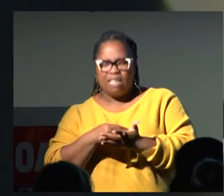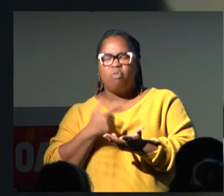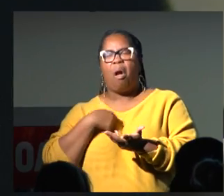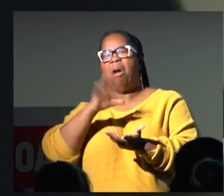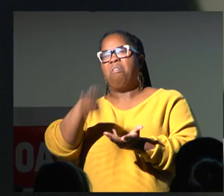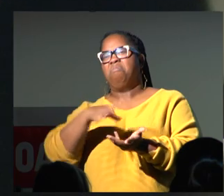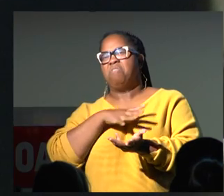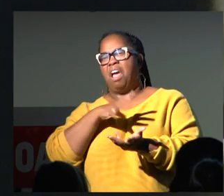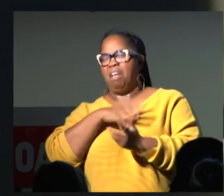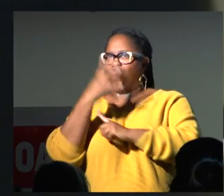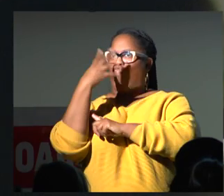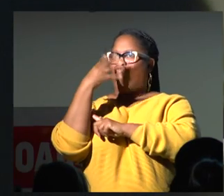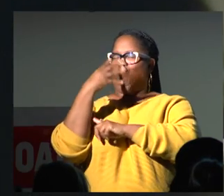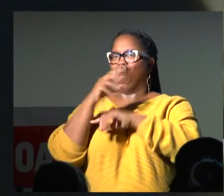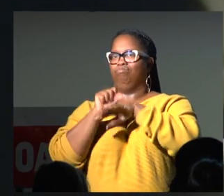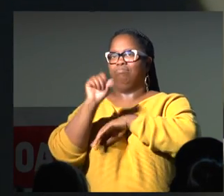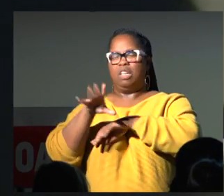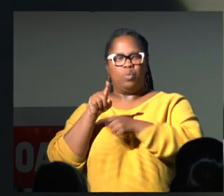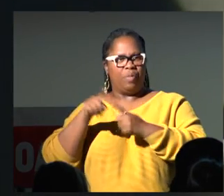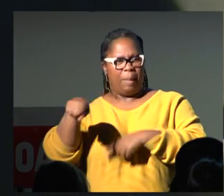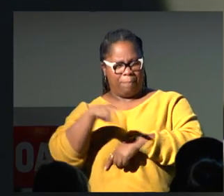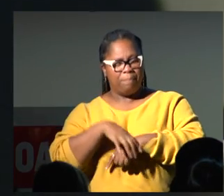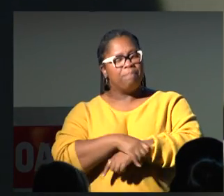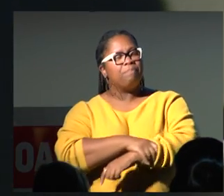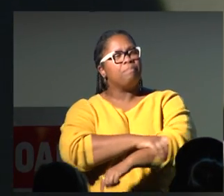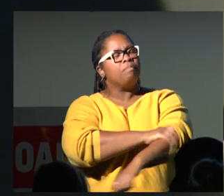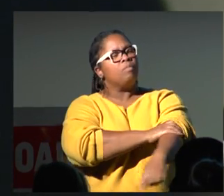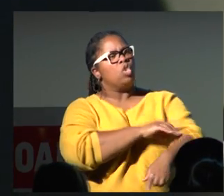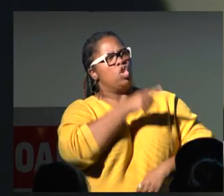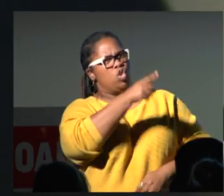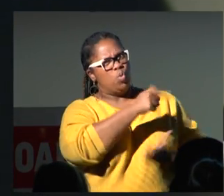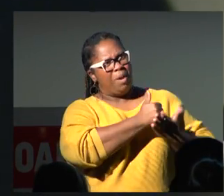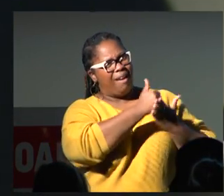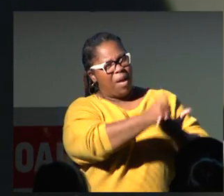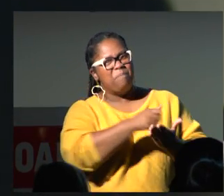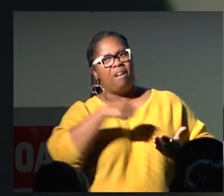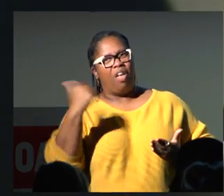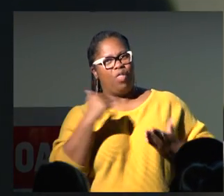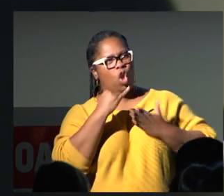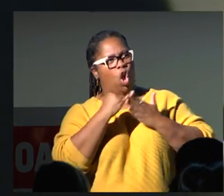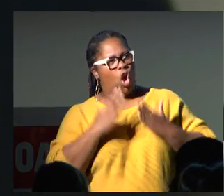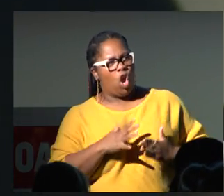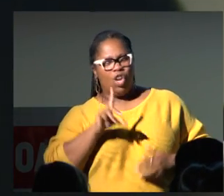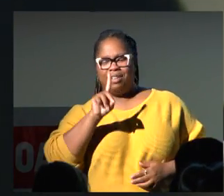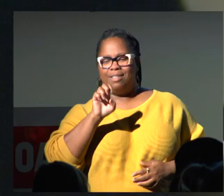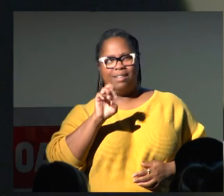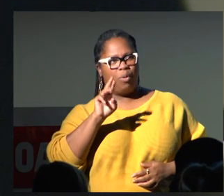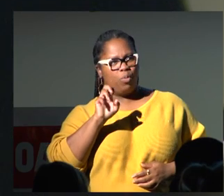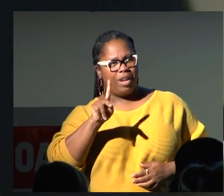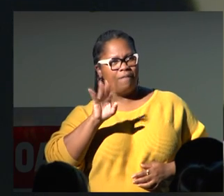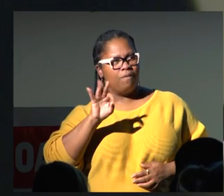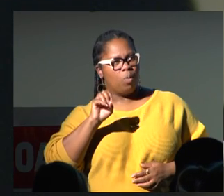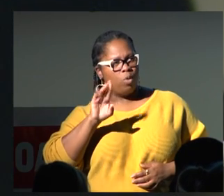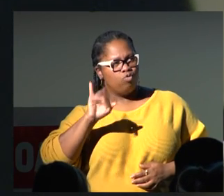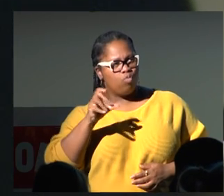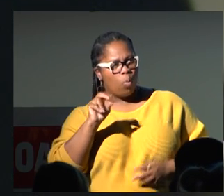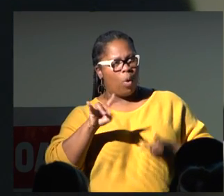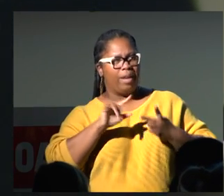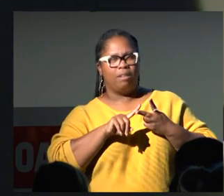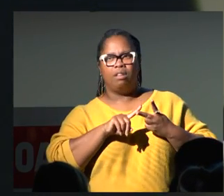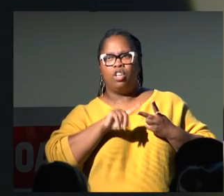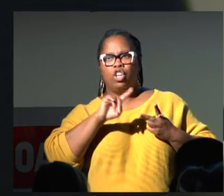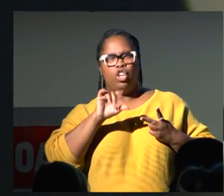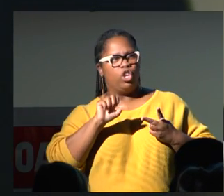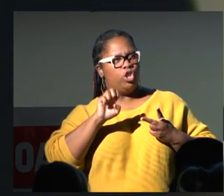down on tape for them, right? So you've always helped other artists. Derek Forjor, you helped hugely.